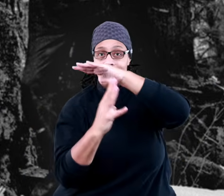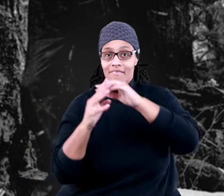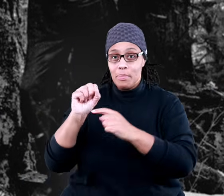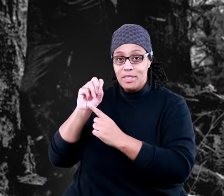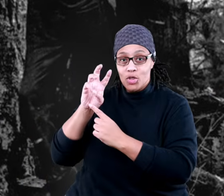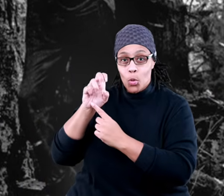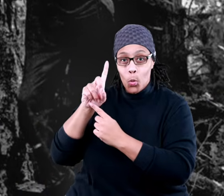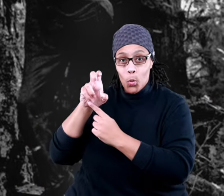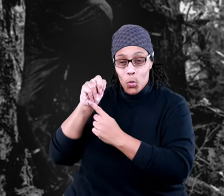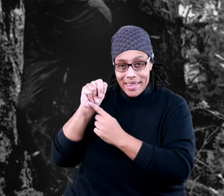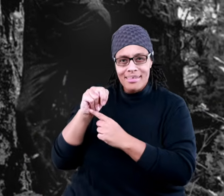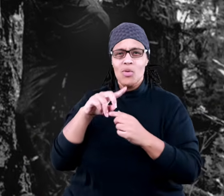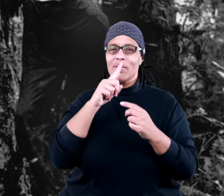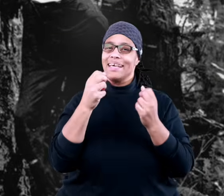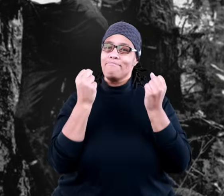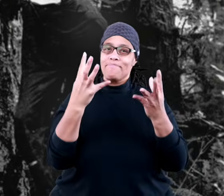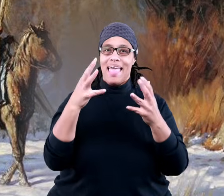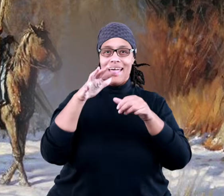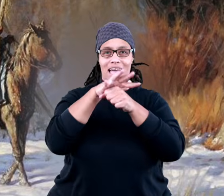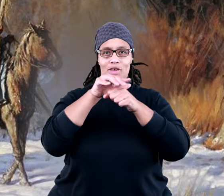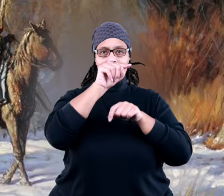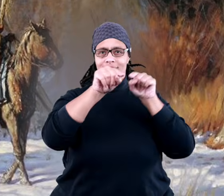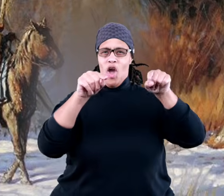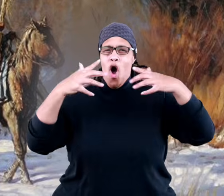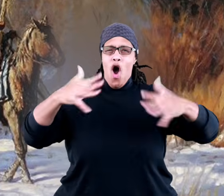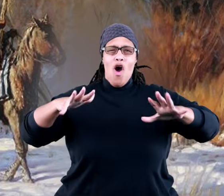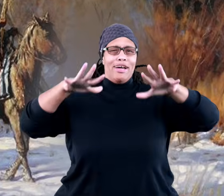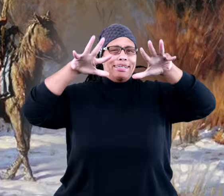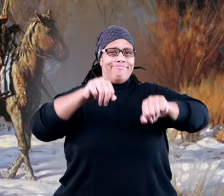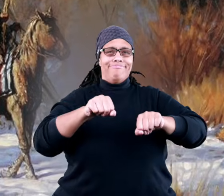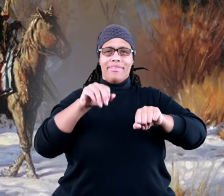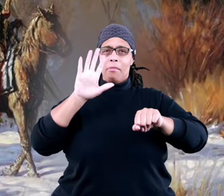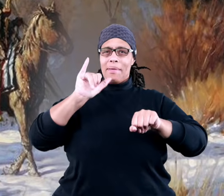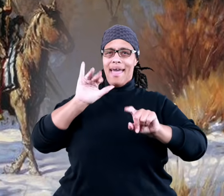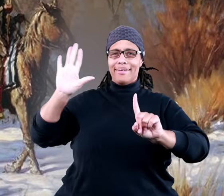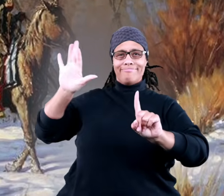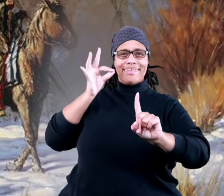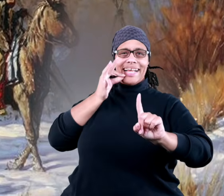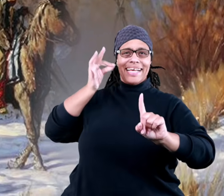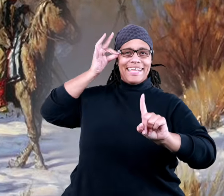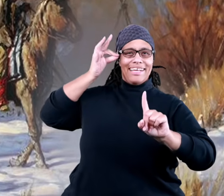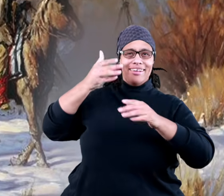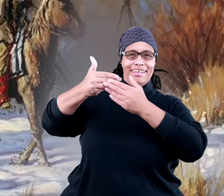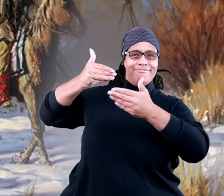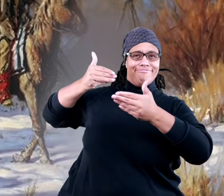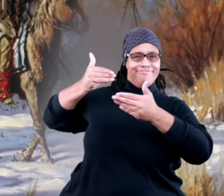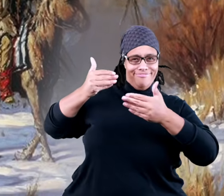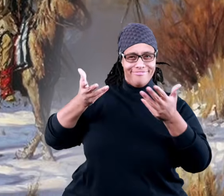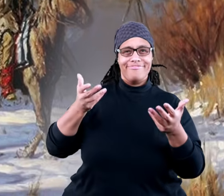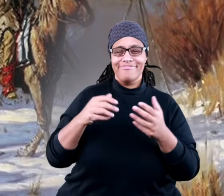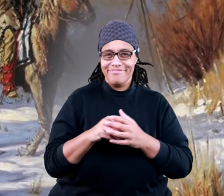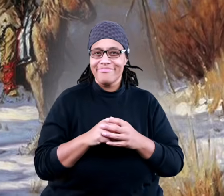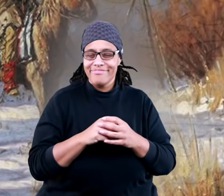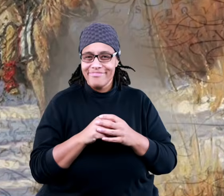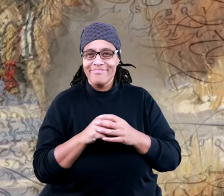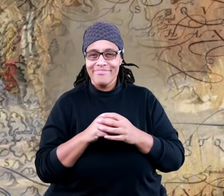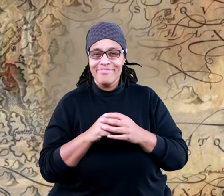Sweden. And of course, many areas were already well settled by the indigenous people of North